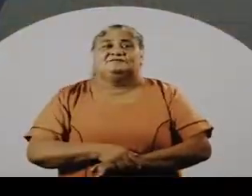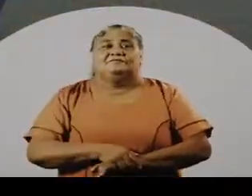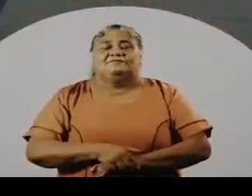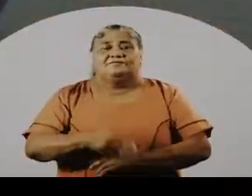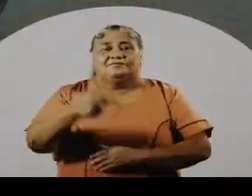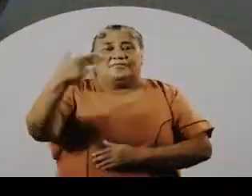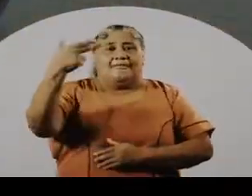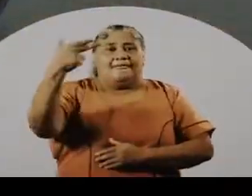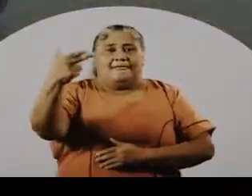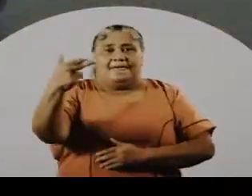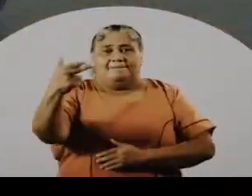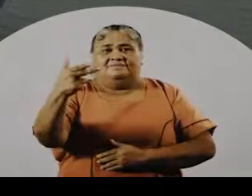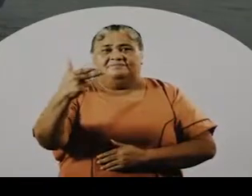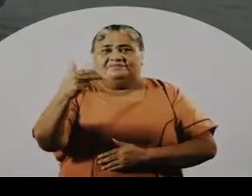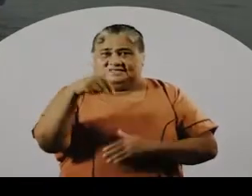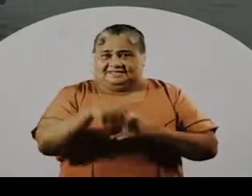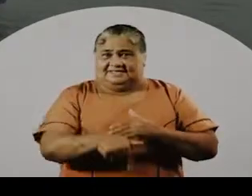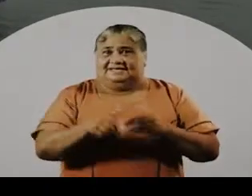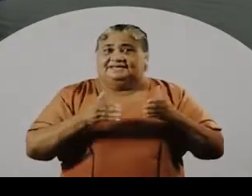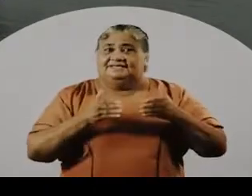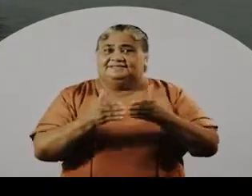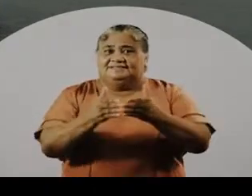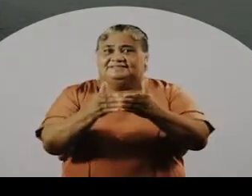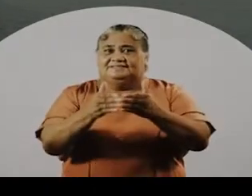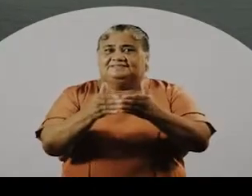There are 8 exits on this boat.